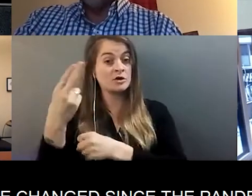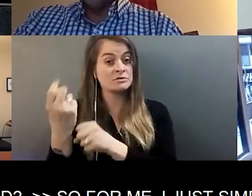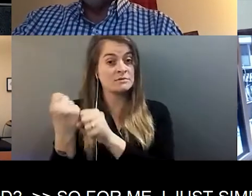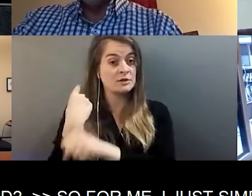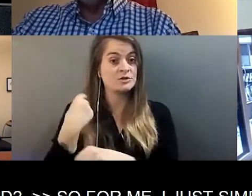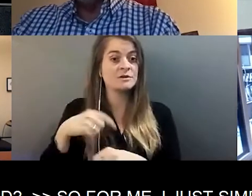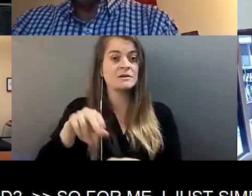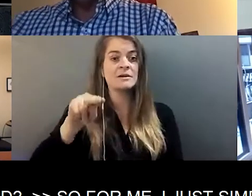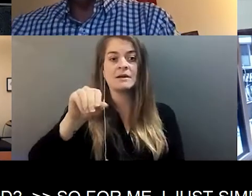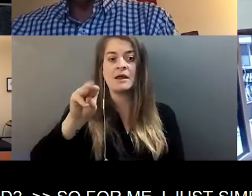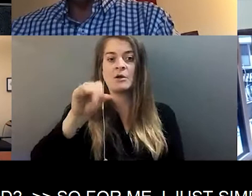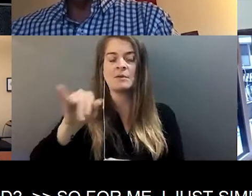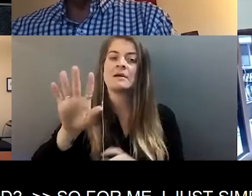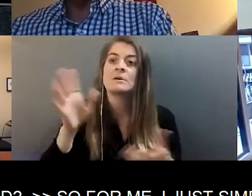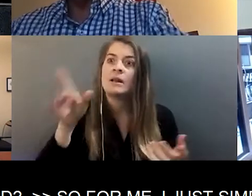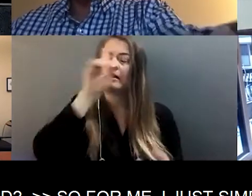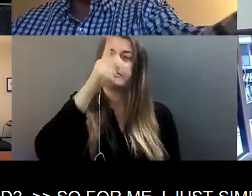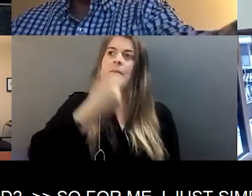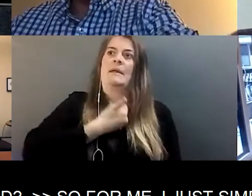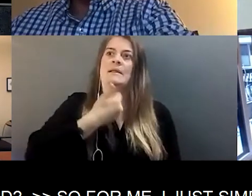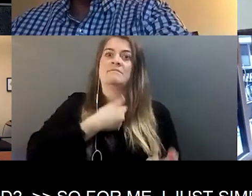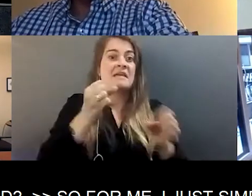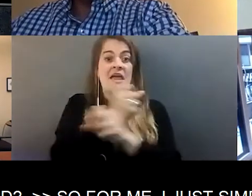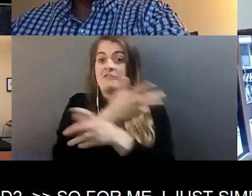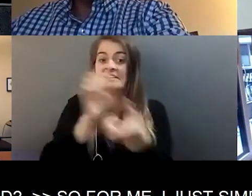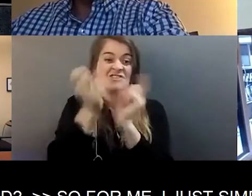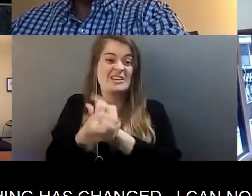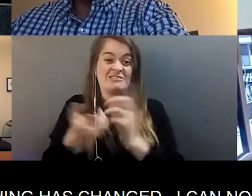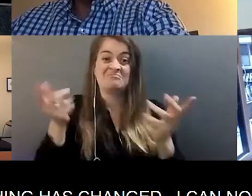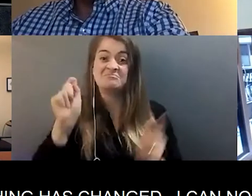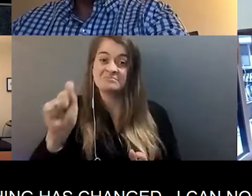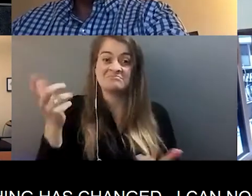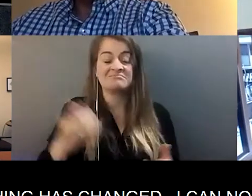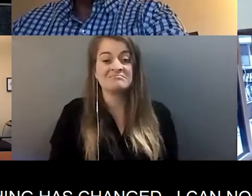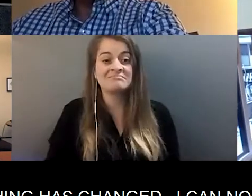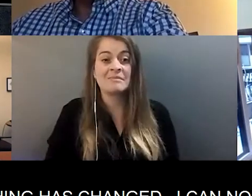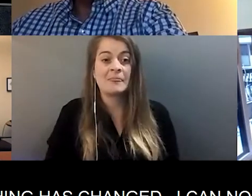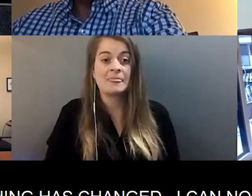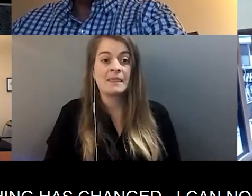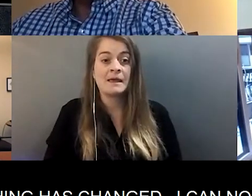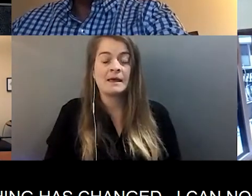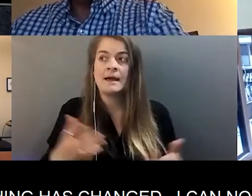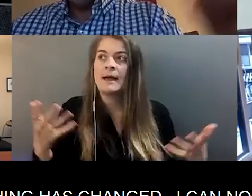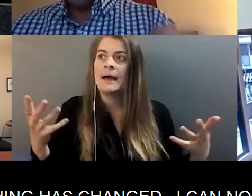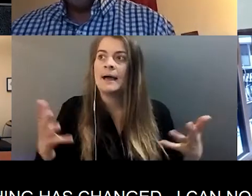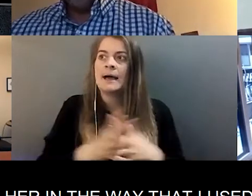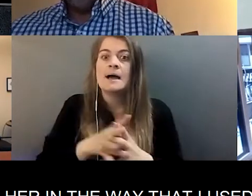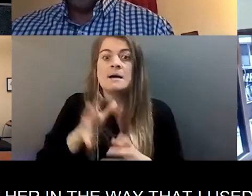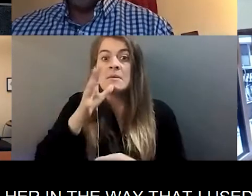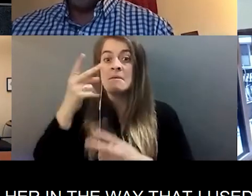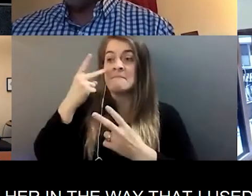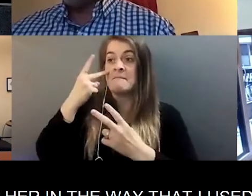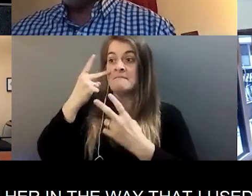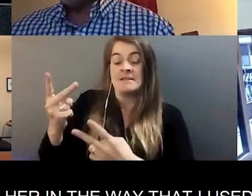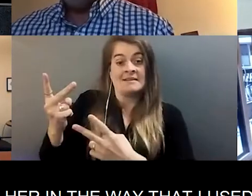So for me, I simply put, everything has changed. I can no longer see her in the way that